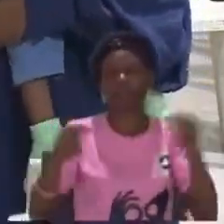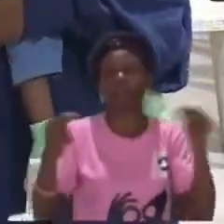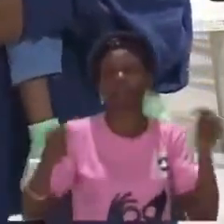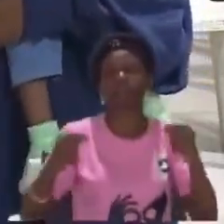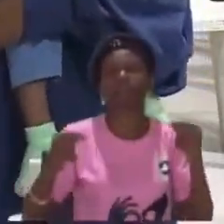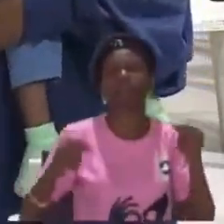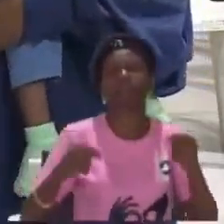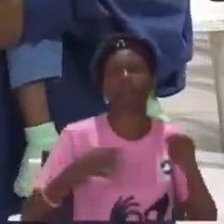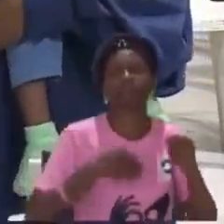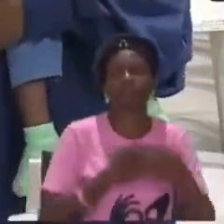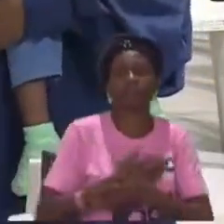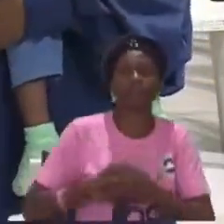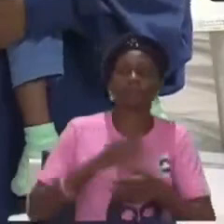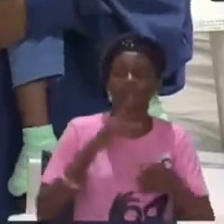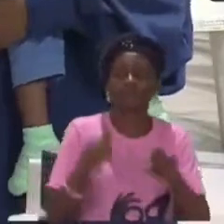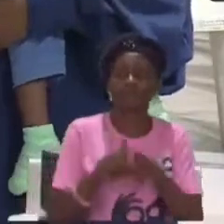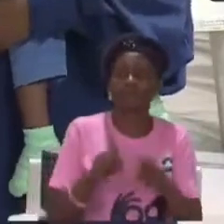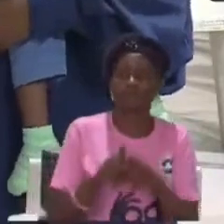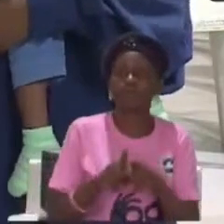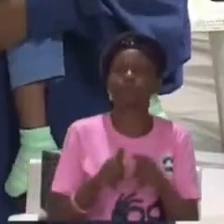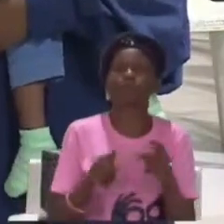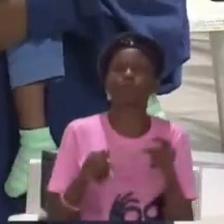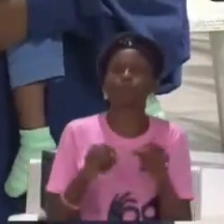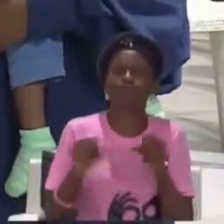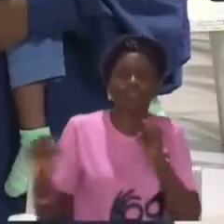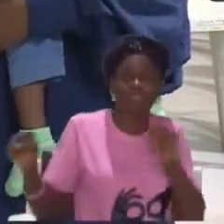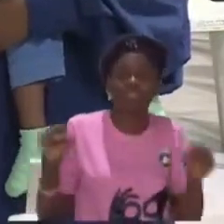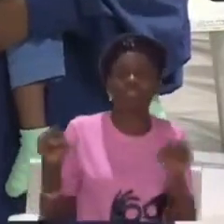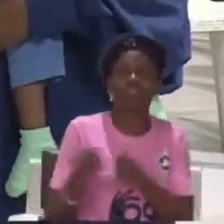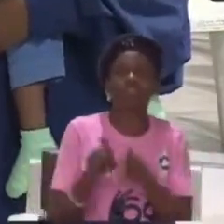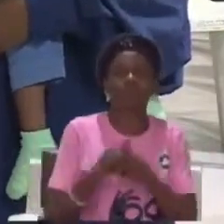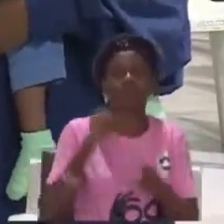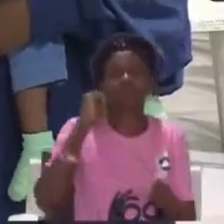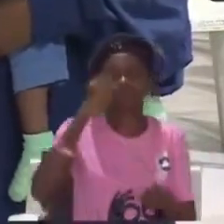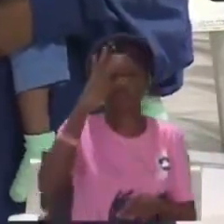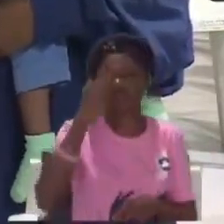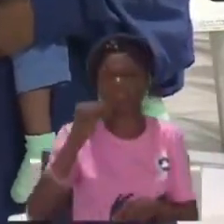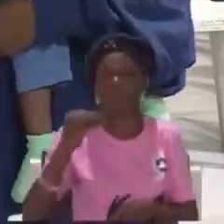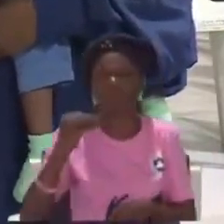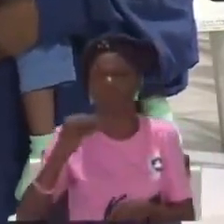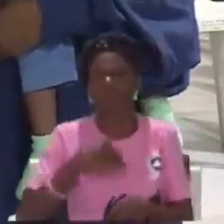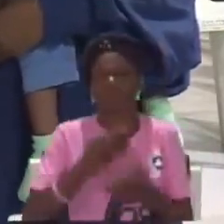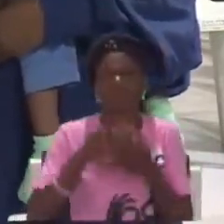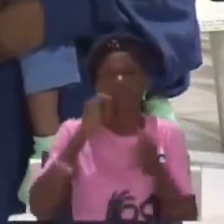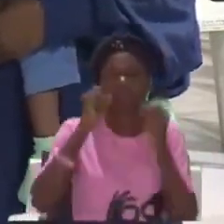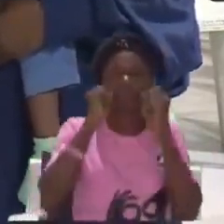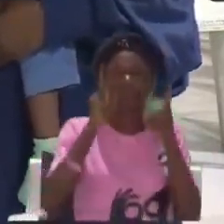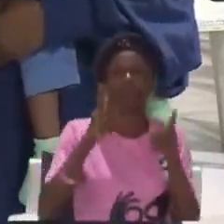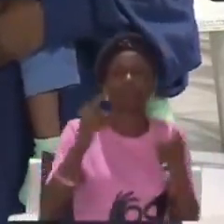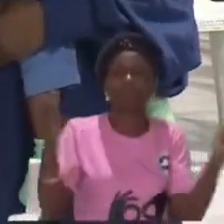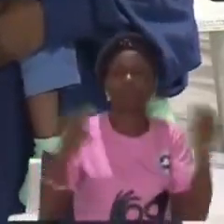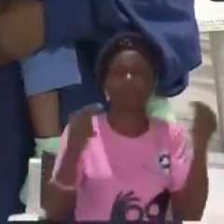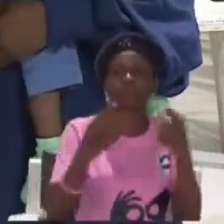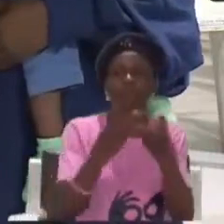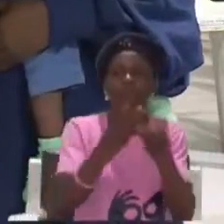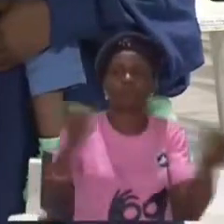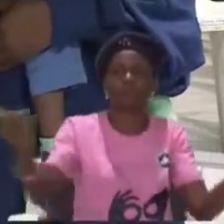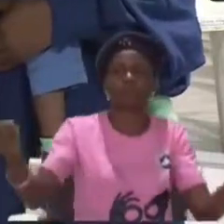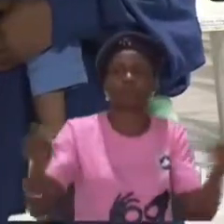And the baby are kicking too. I slept off and before I woke up, the pain was